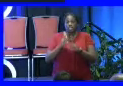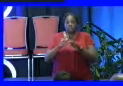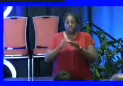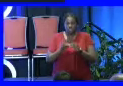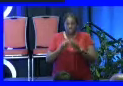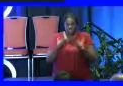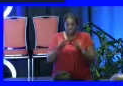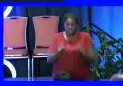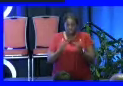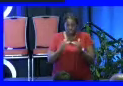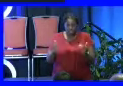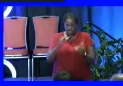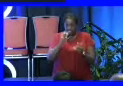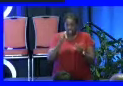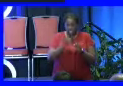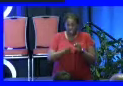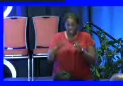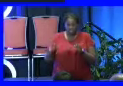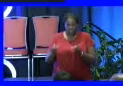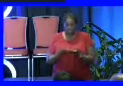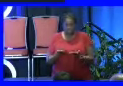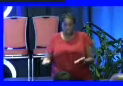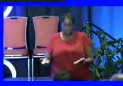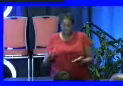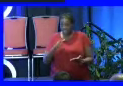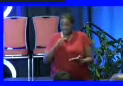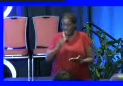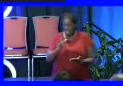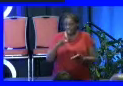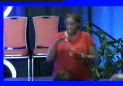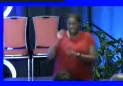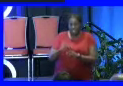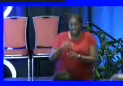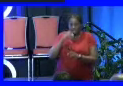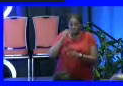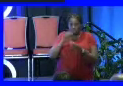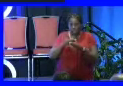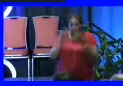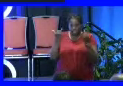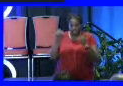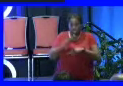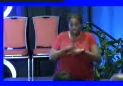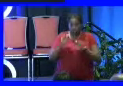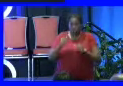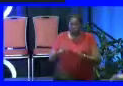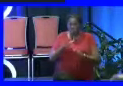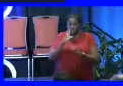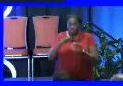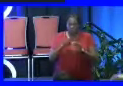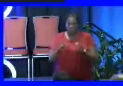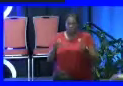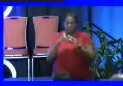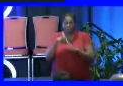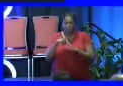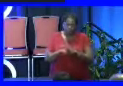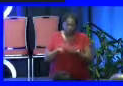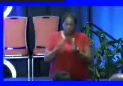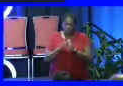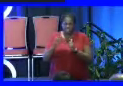level, not an individual Glenn is homeless today. And we can talk about that, and some of that's data quality. Some of it's just